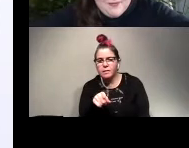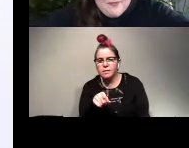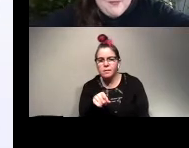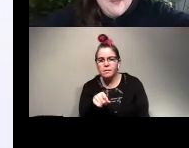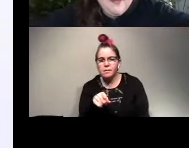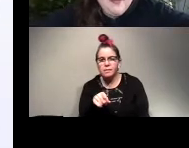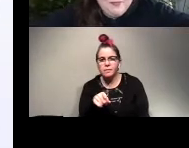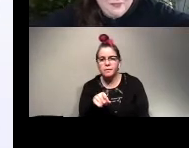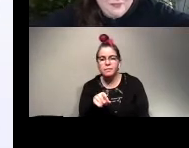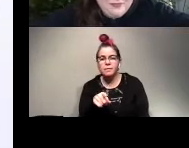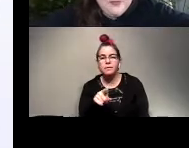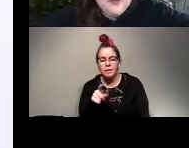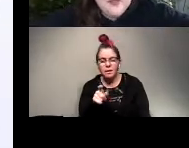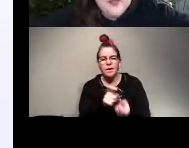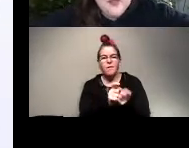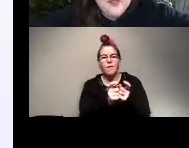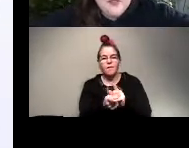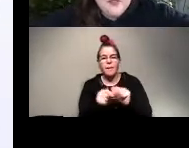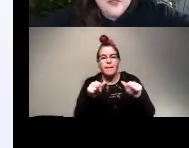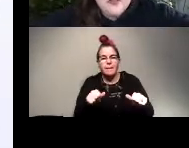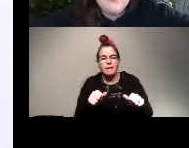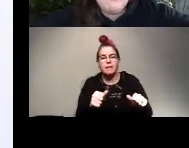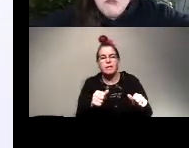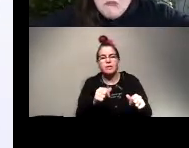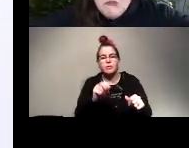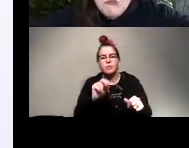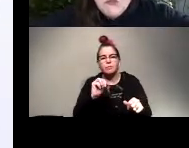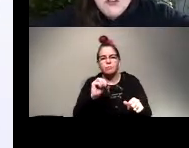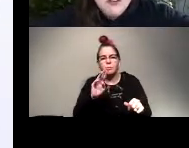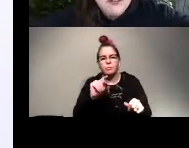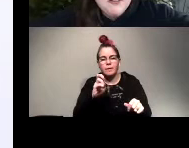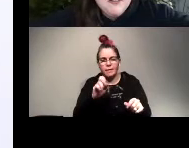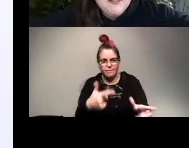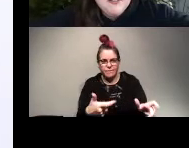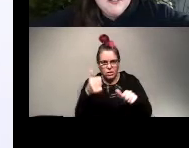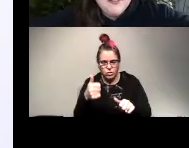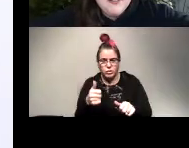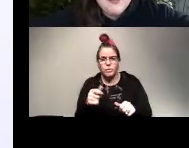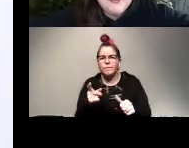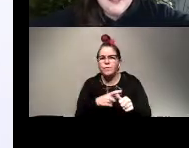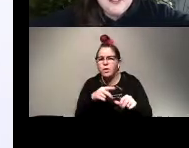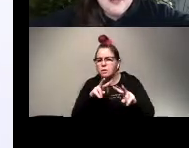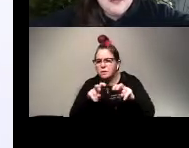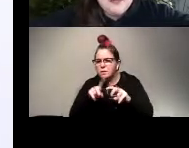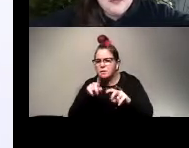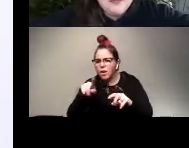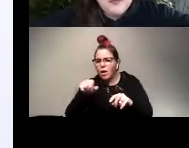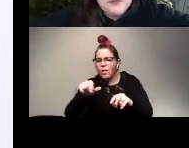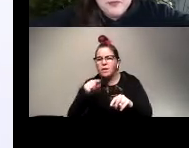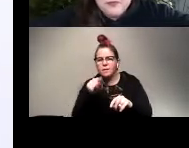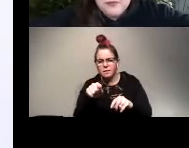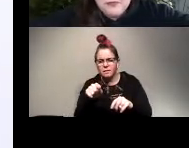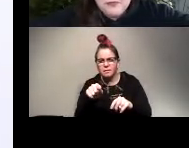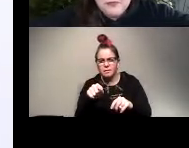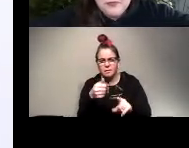it's actually evolved the ability to mutate faster. So when you first look at all these mutations, this one had,